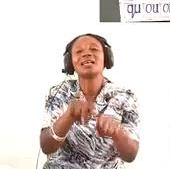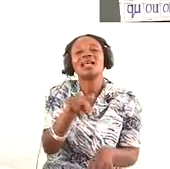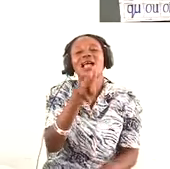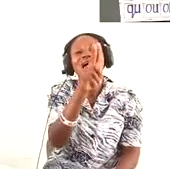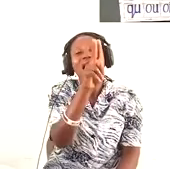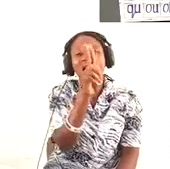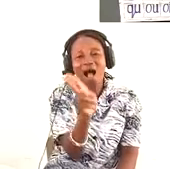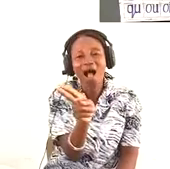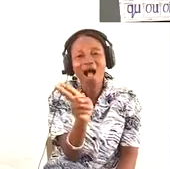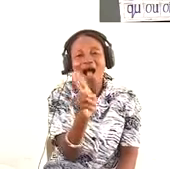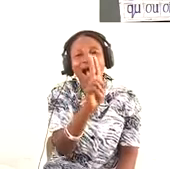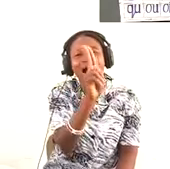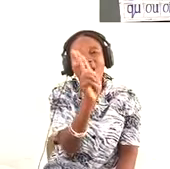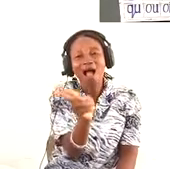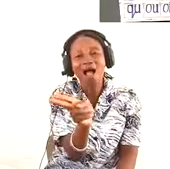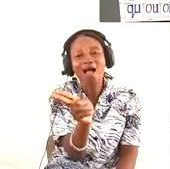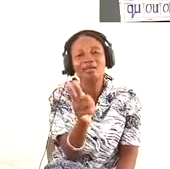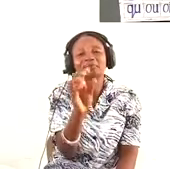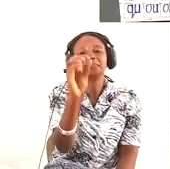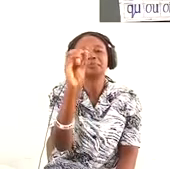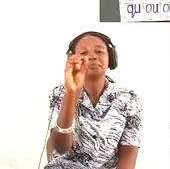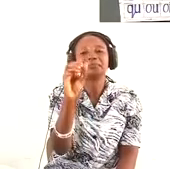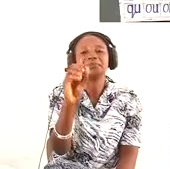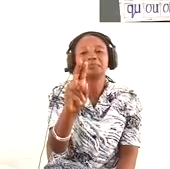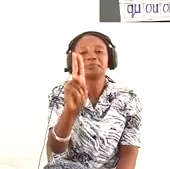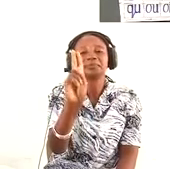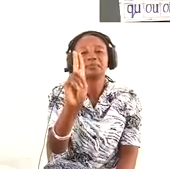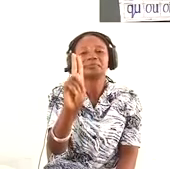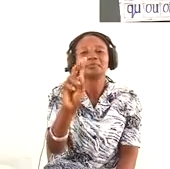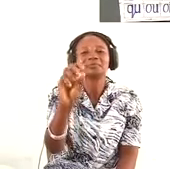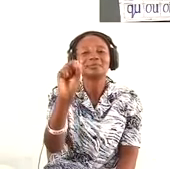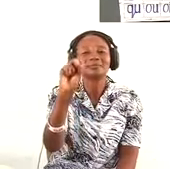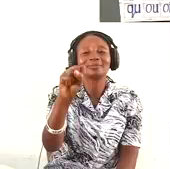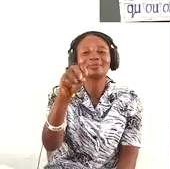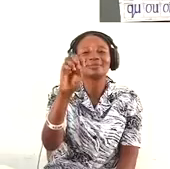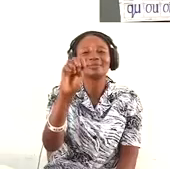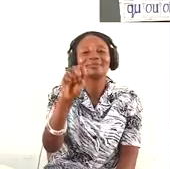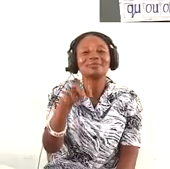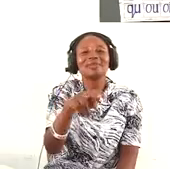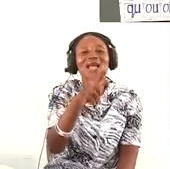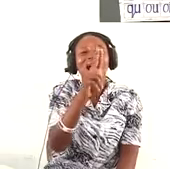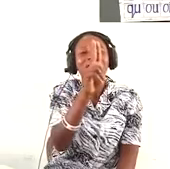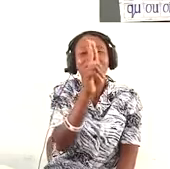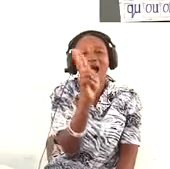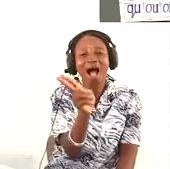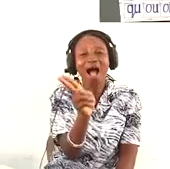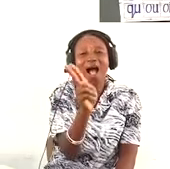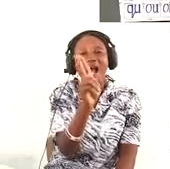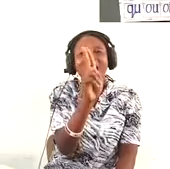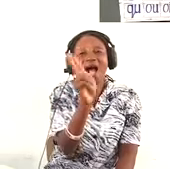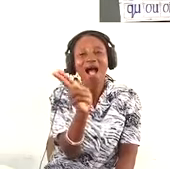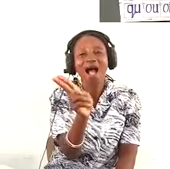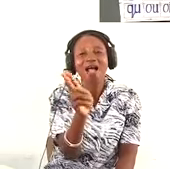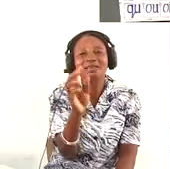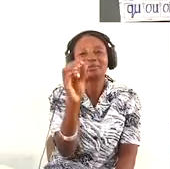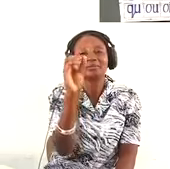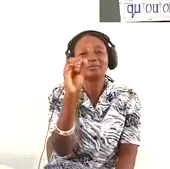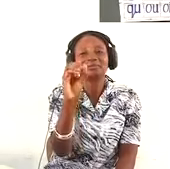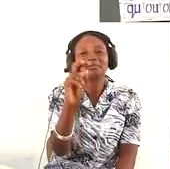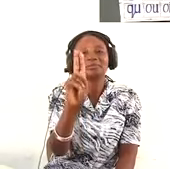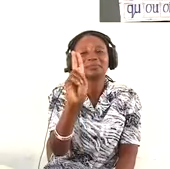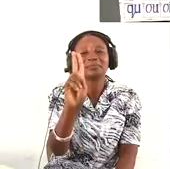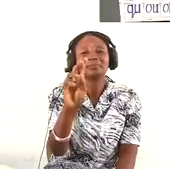As in what? House. House. Let's go again. As in what?